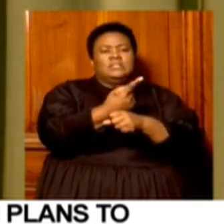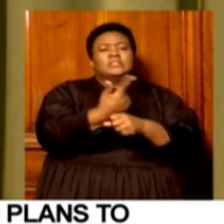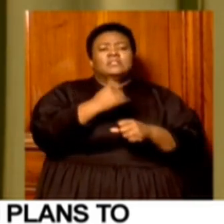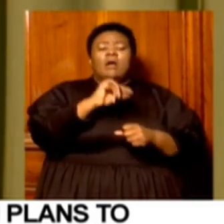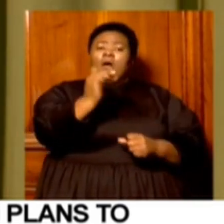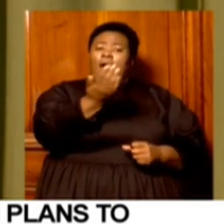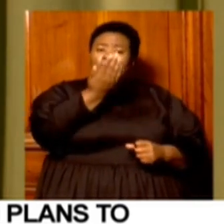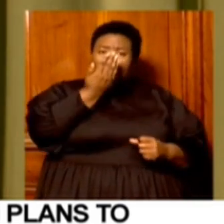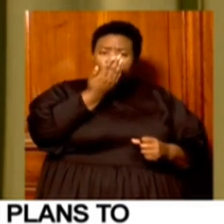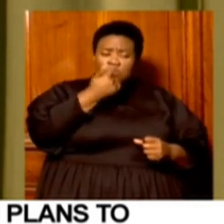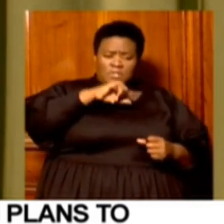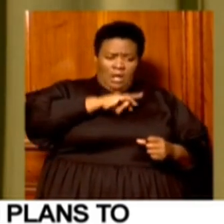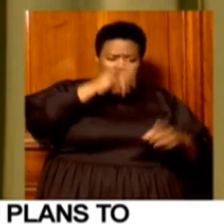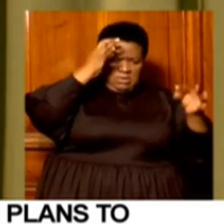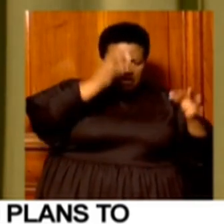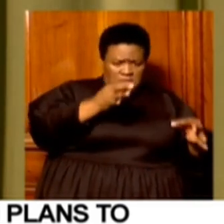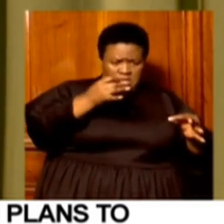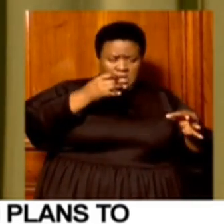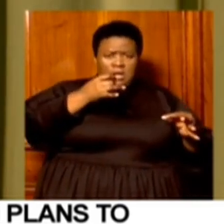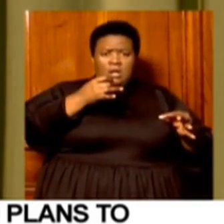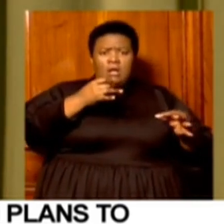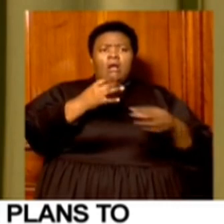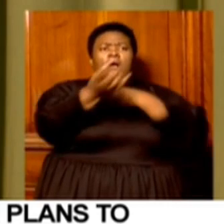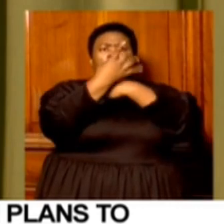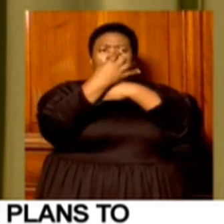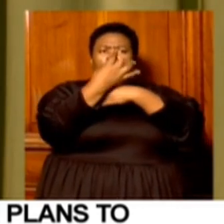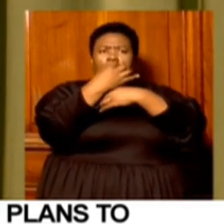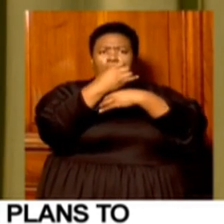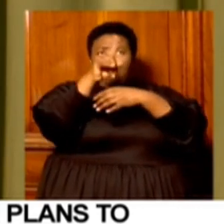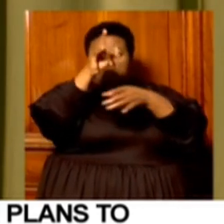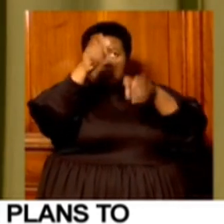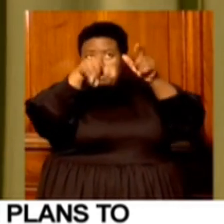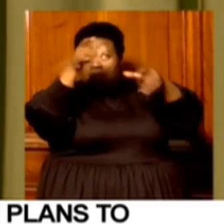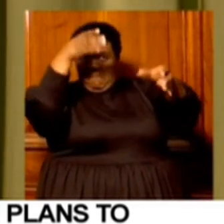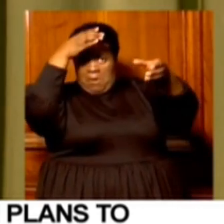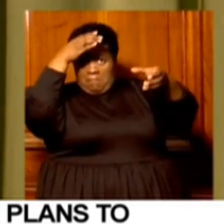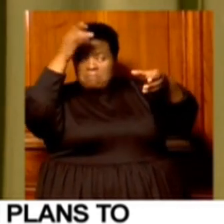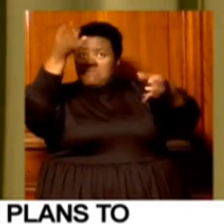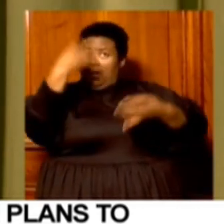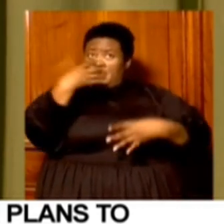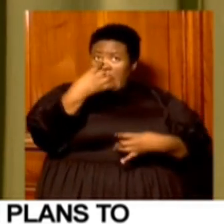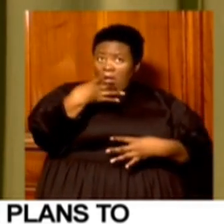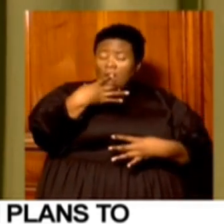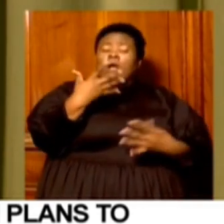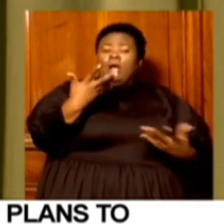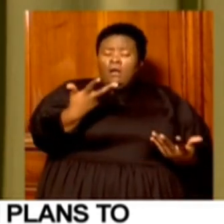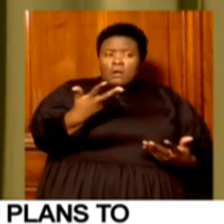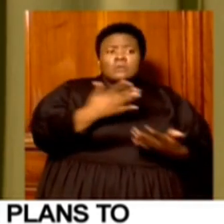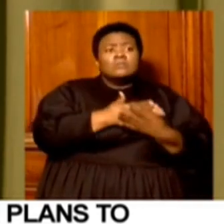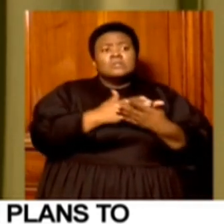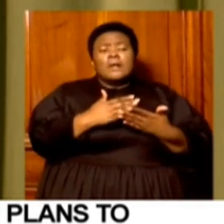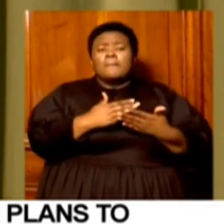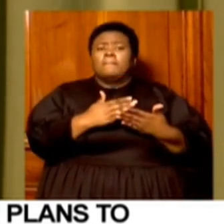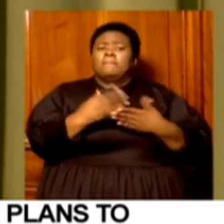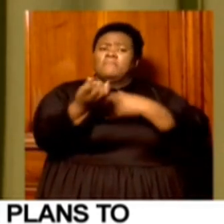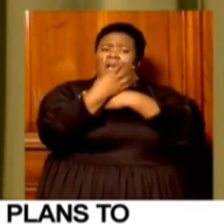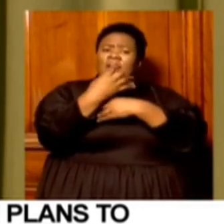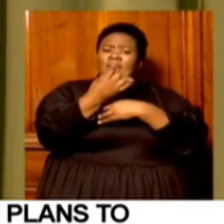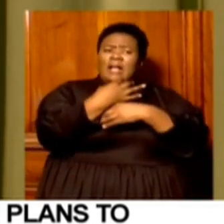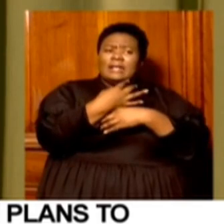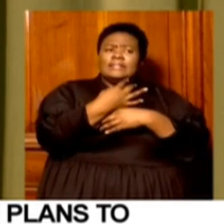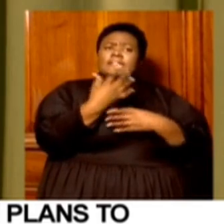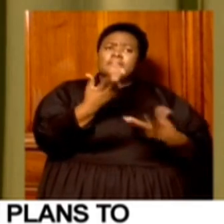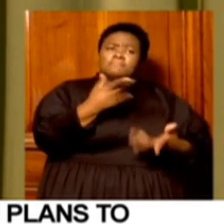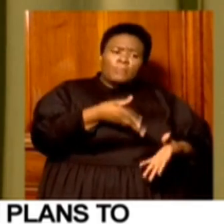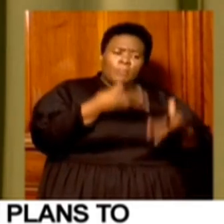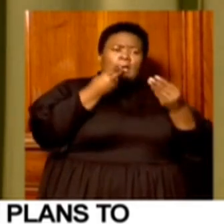is informed by experts, and that expert advice sometimes comes, and then